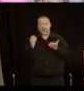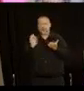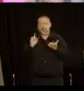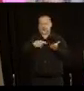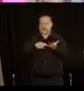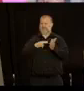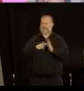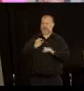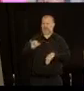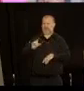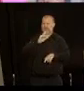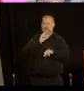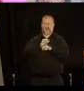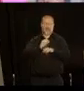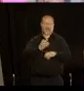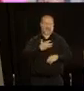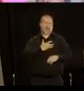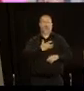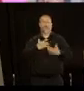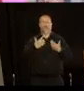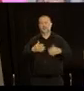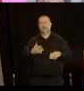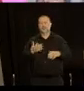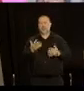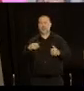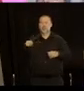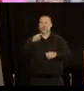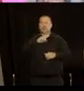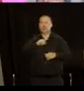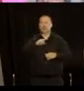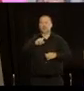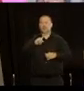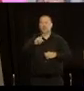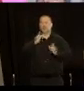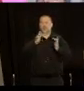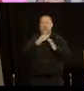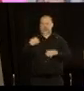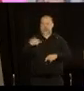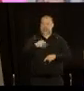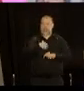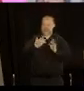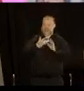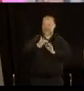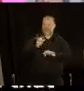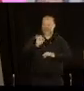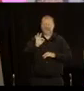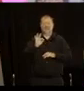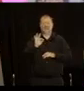that from all my heart, and I really do want you to reach out to us if